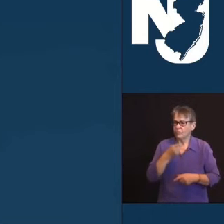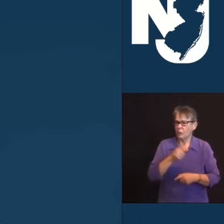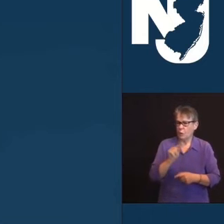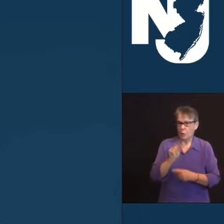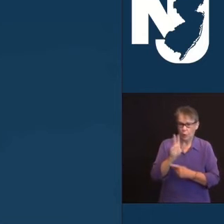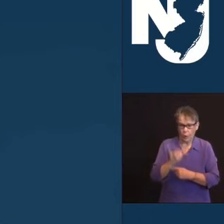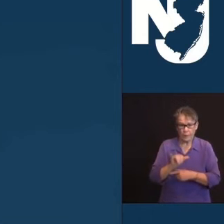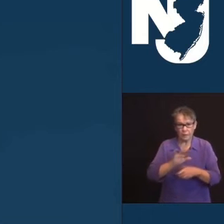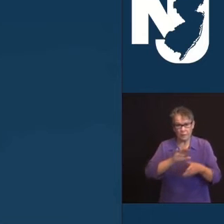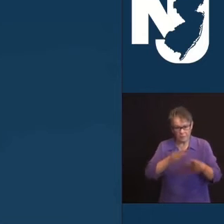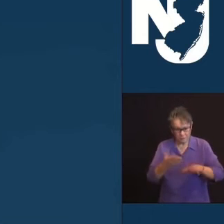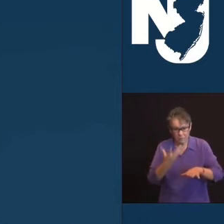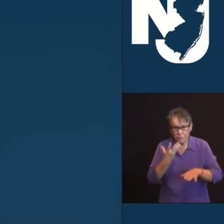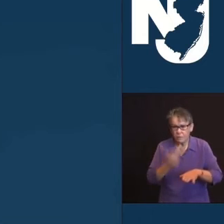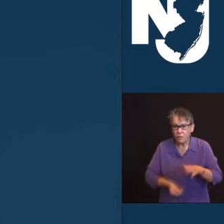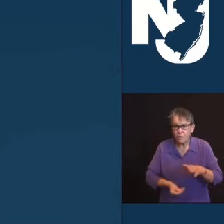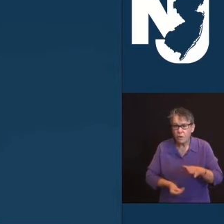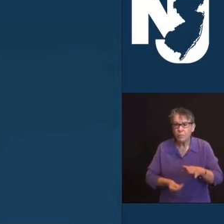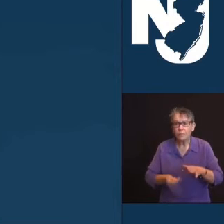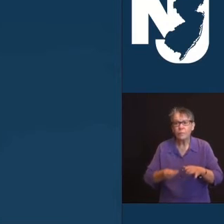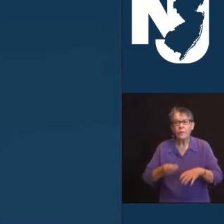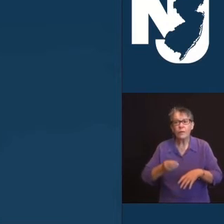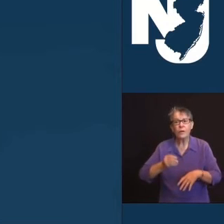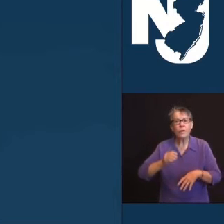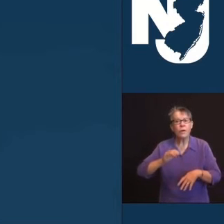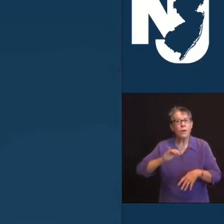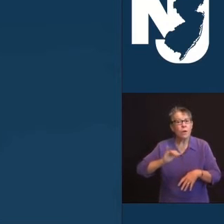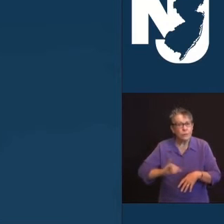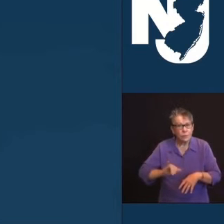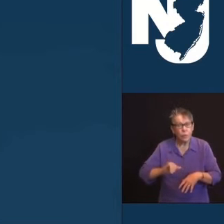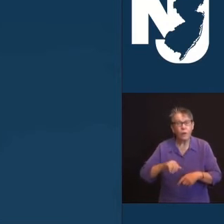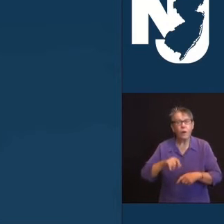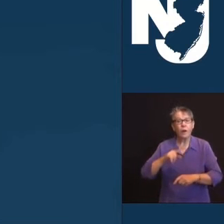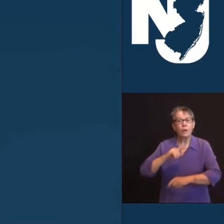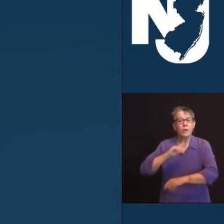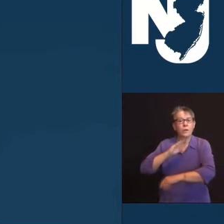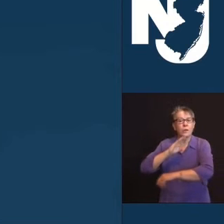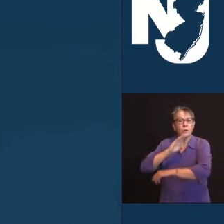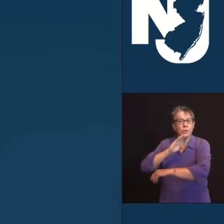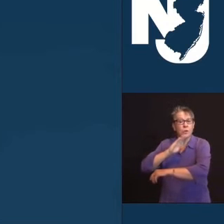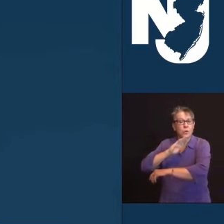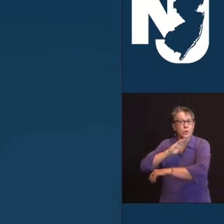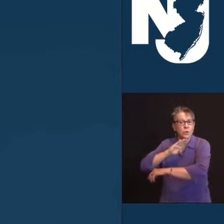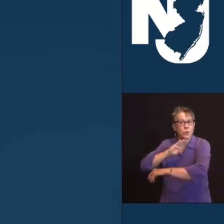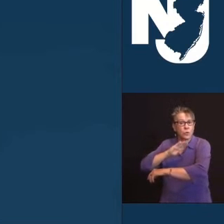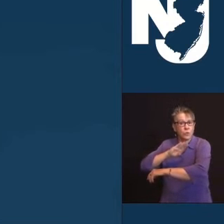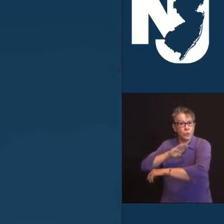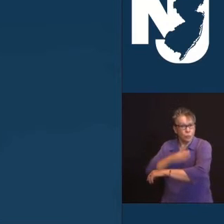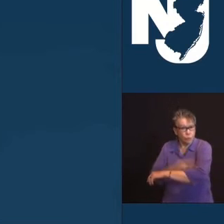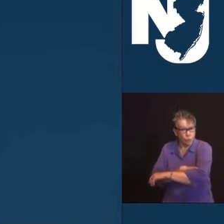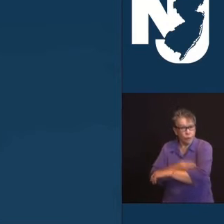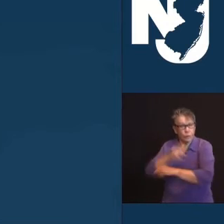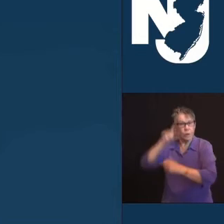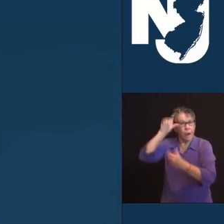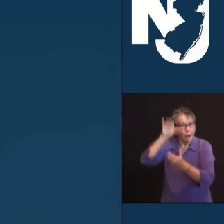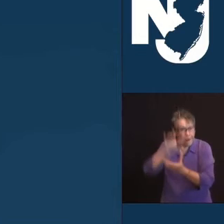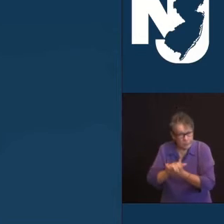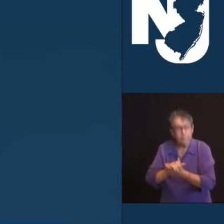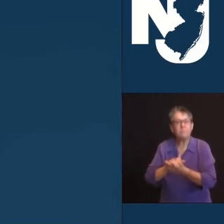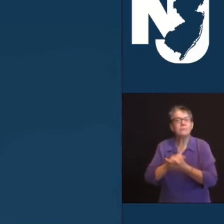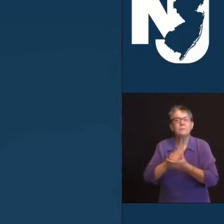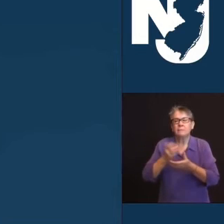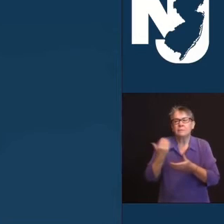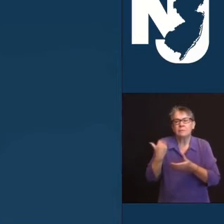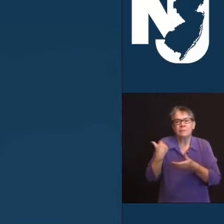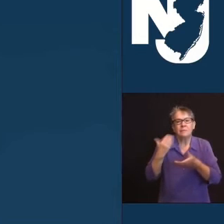Julie lost her own husband to cancer. What a year. Toby also leaves behind her twin brother Alan and his family, and many